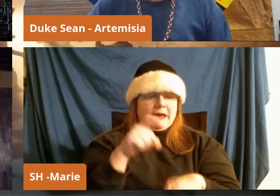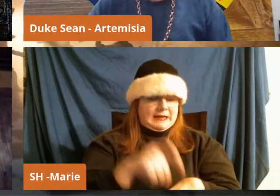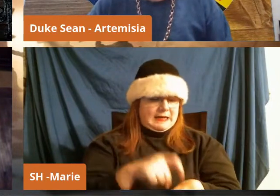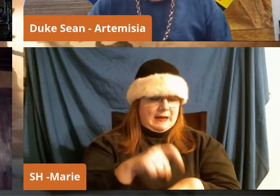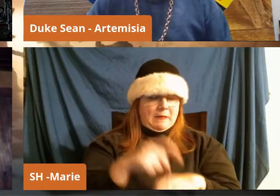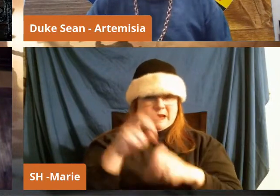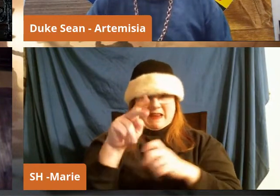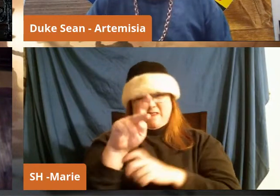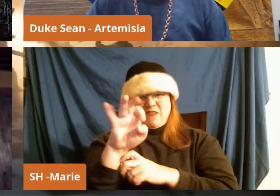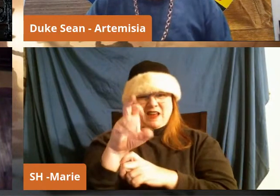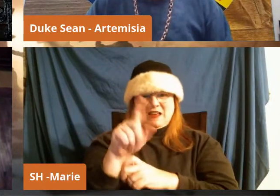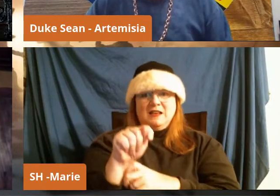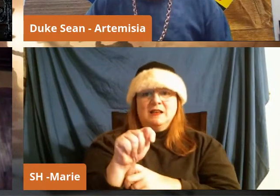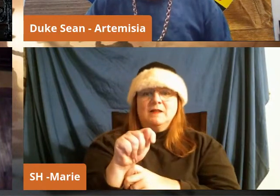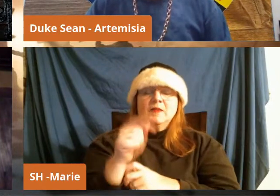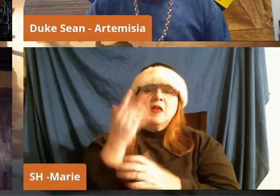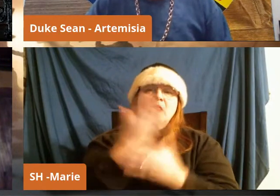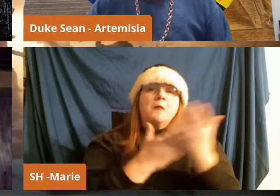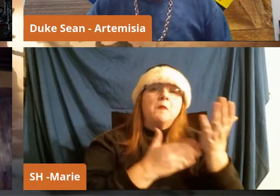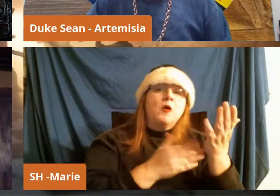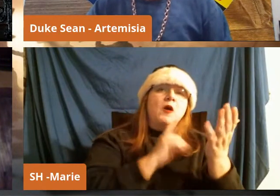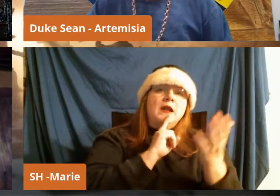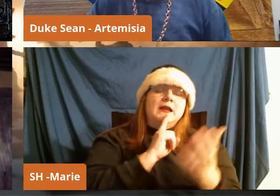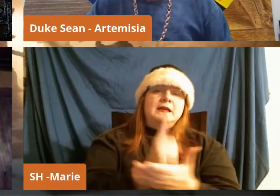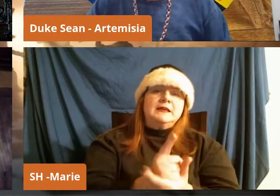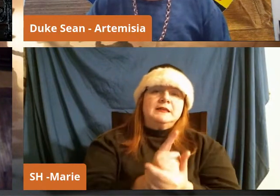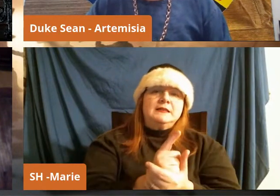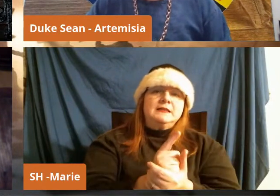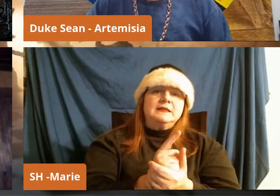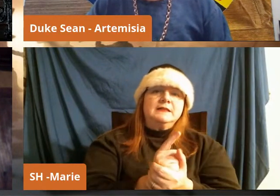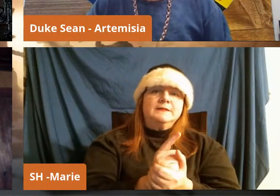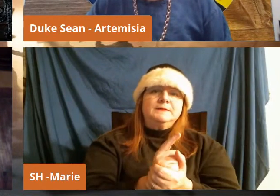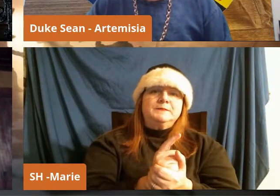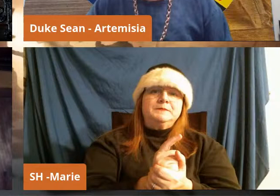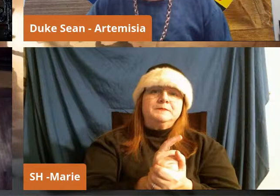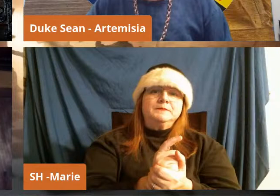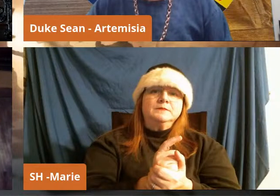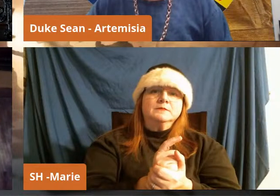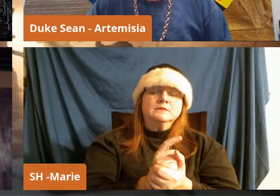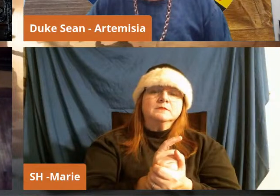events, I think part of it is that